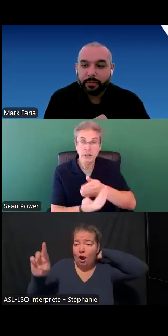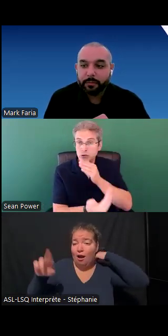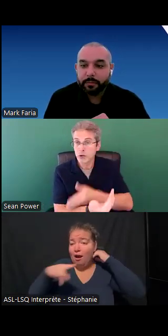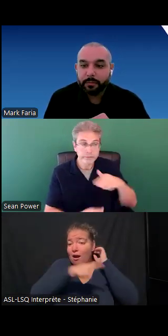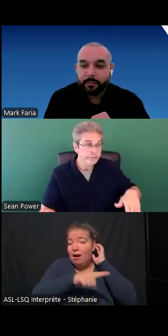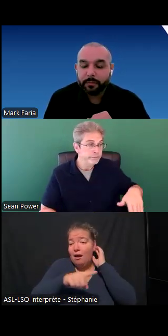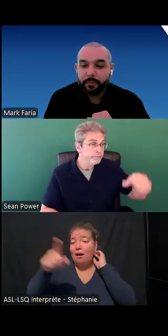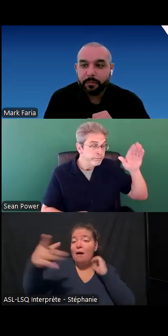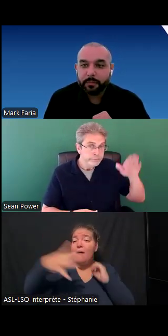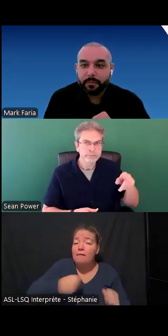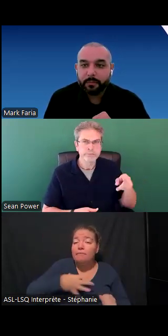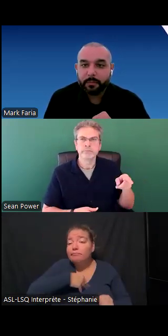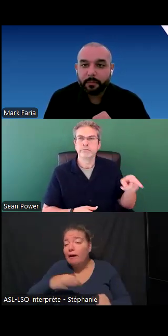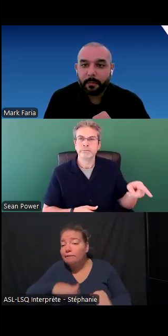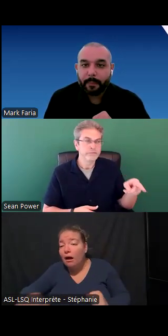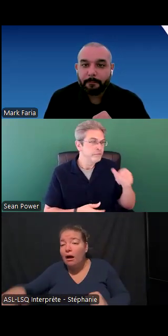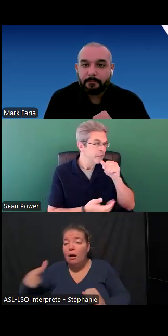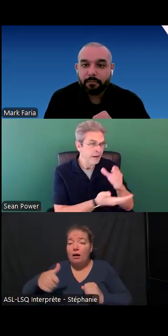eligible.